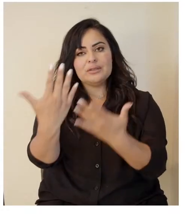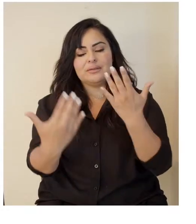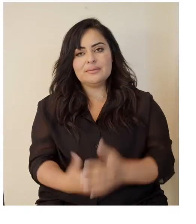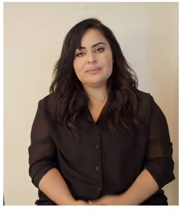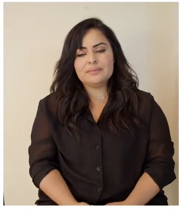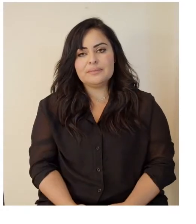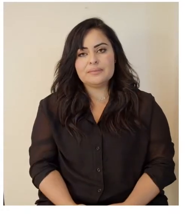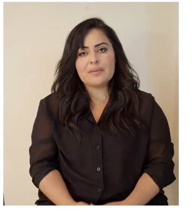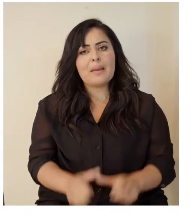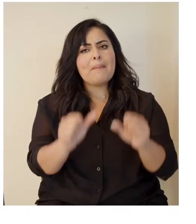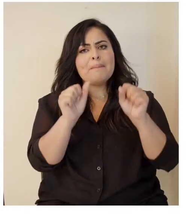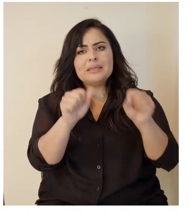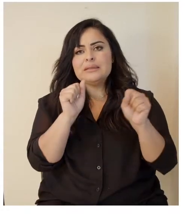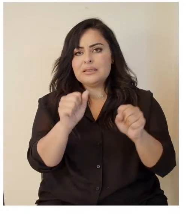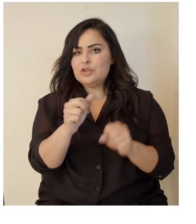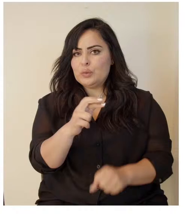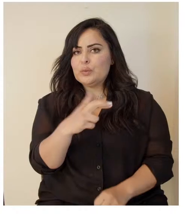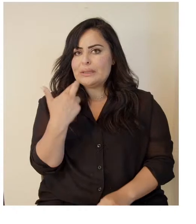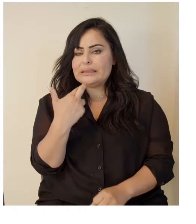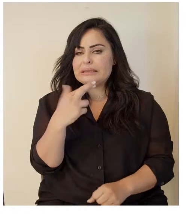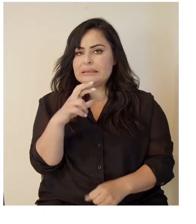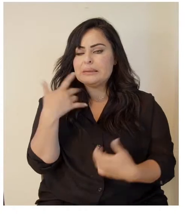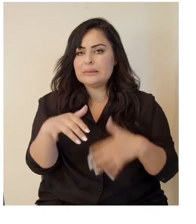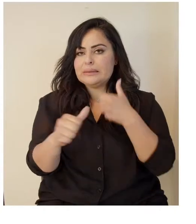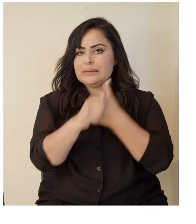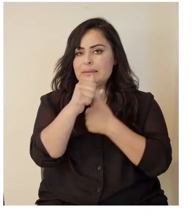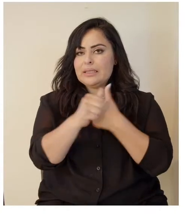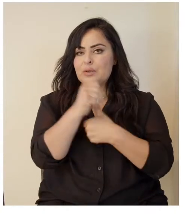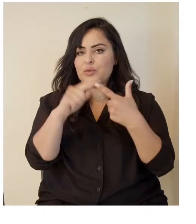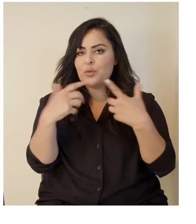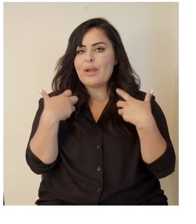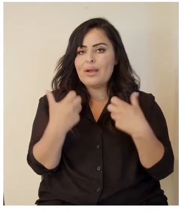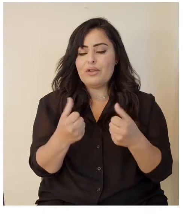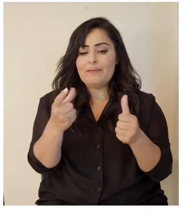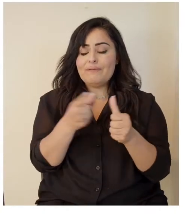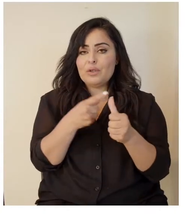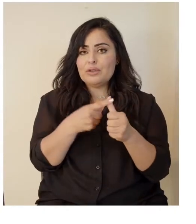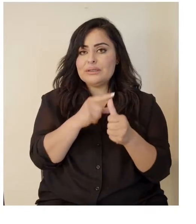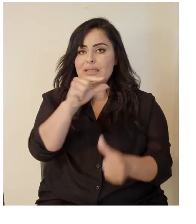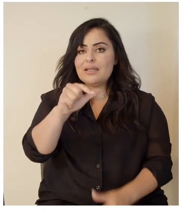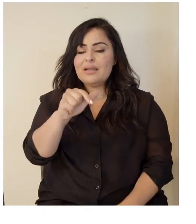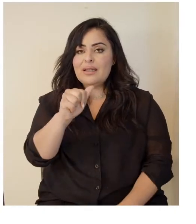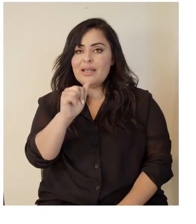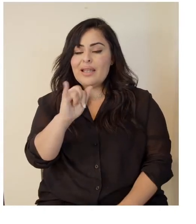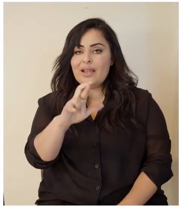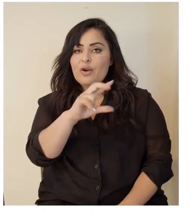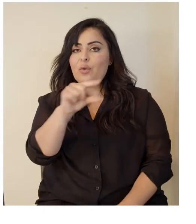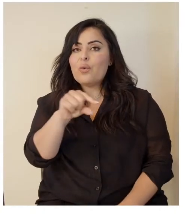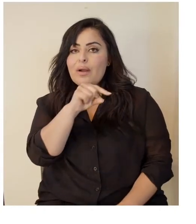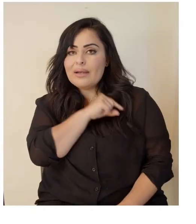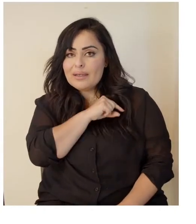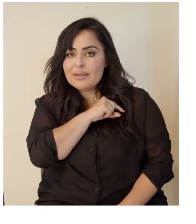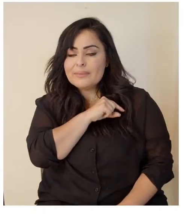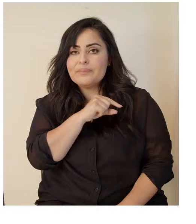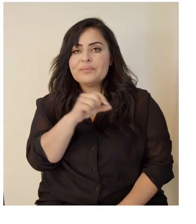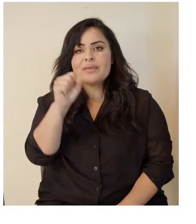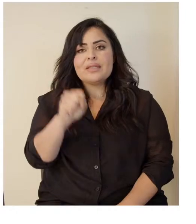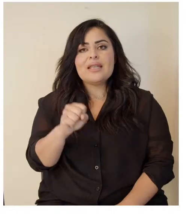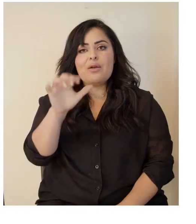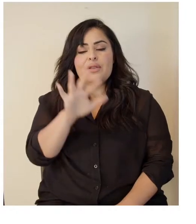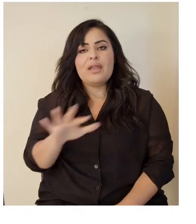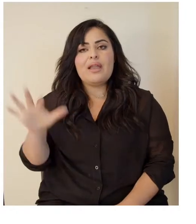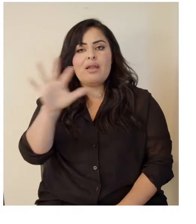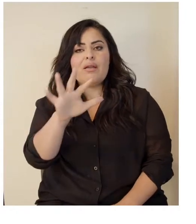number of potential risks to health with the wildfire. I'm going to start with air quality. The South Coast Air Quality Management issued a